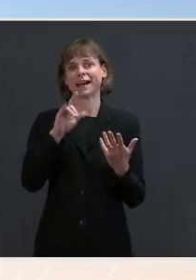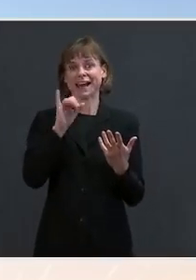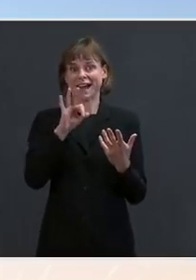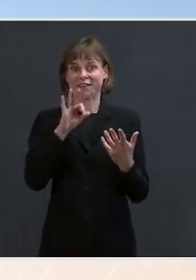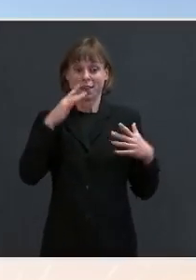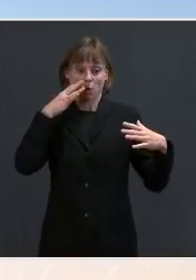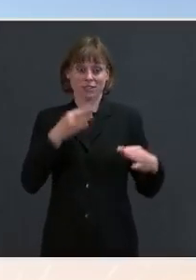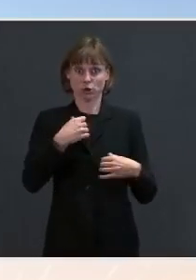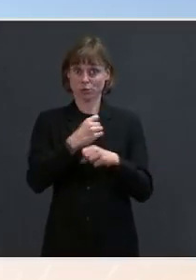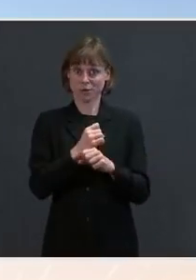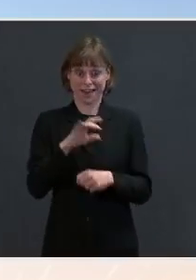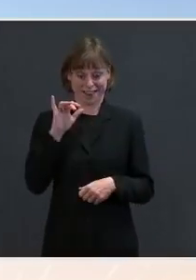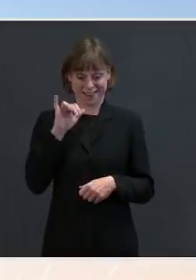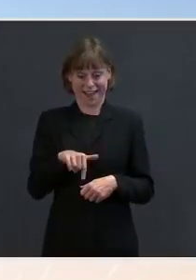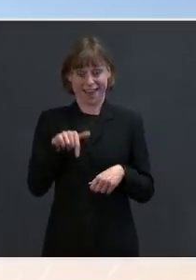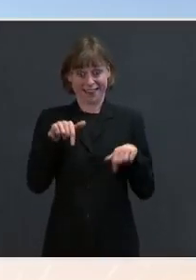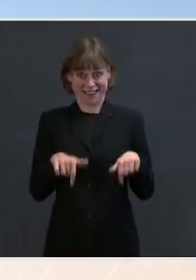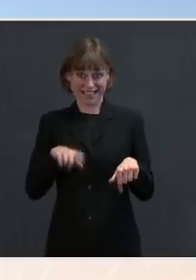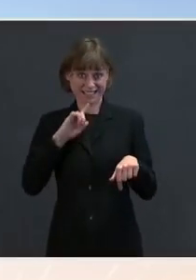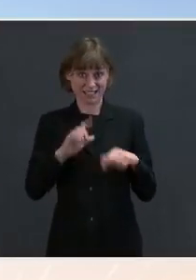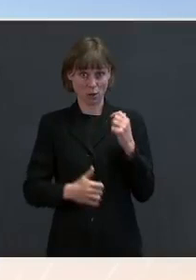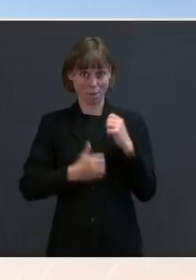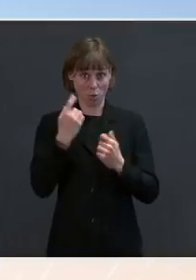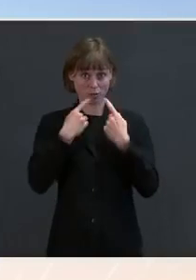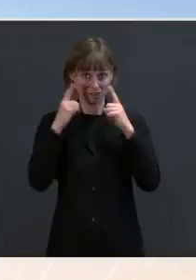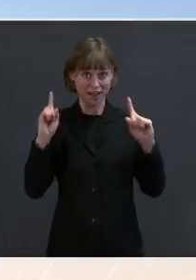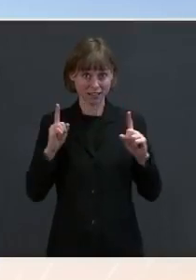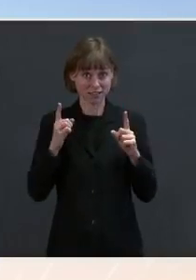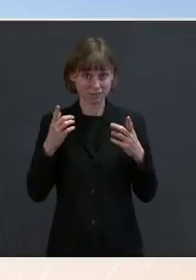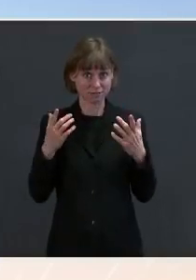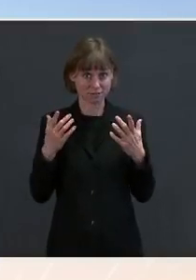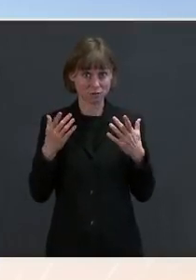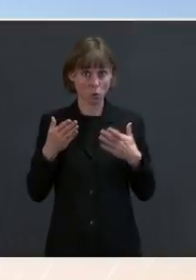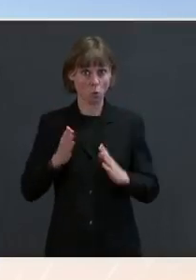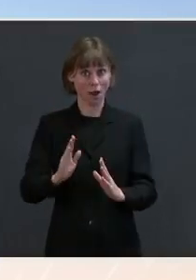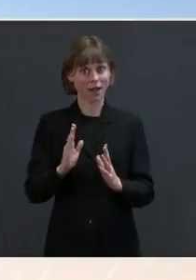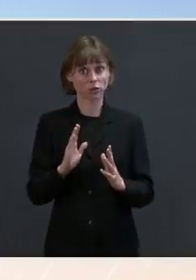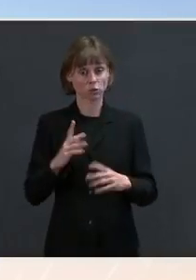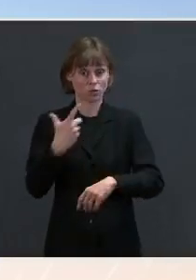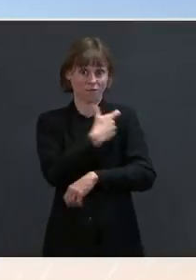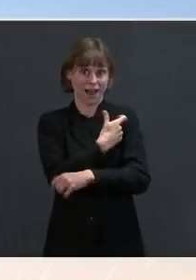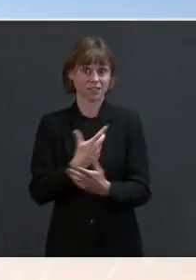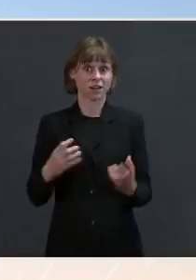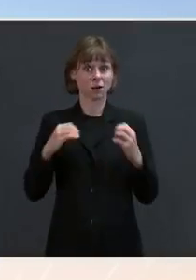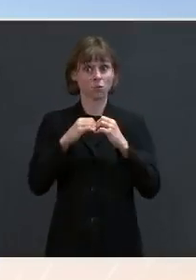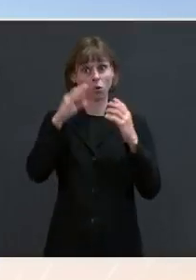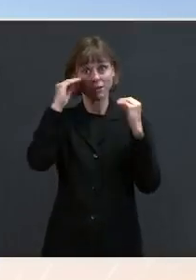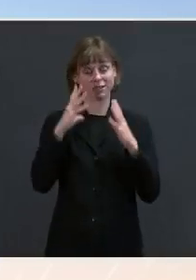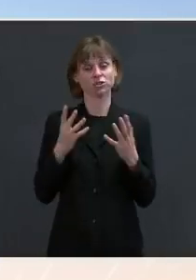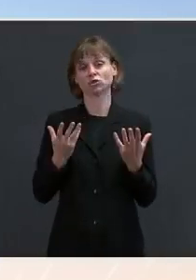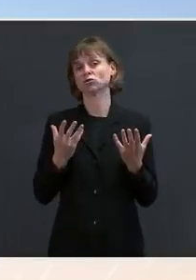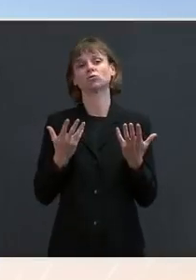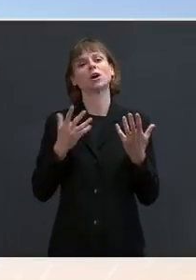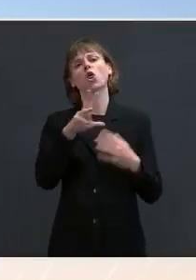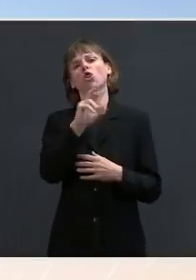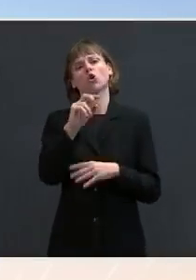This was the most effective way to get more teachers vaccinated. already 30 states are already doing it on their own,